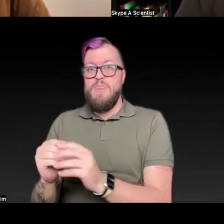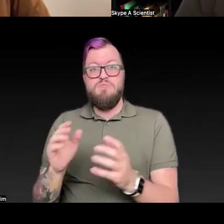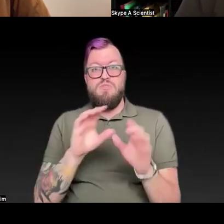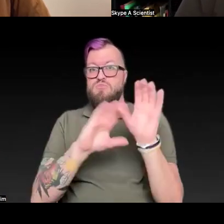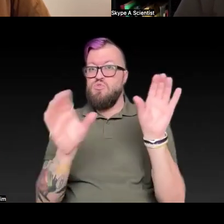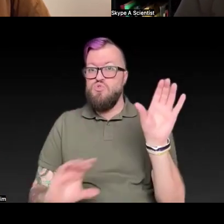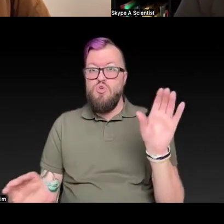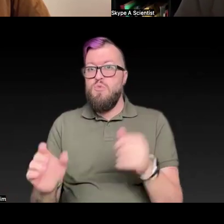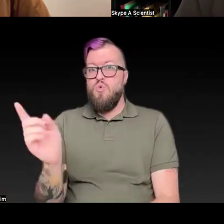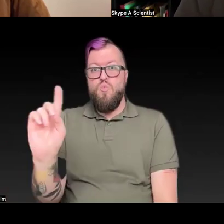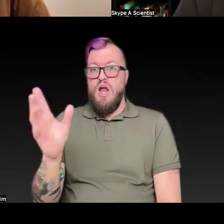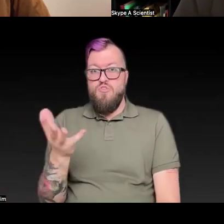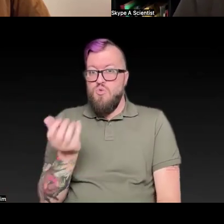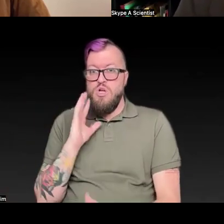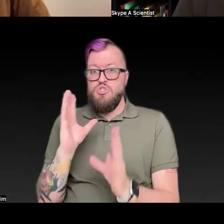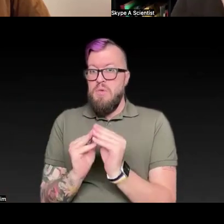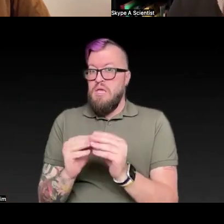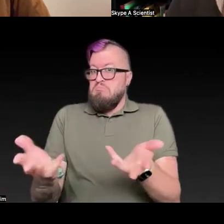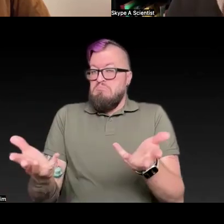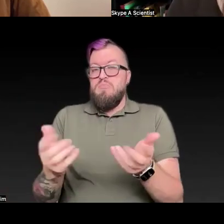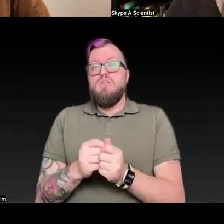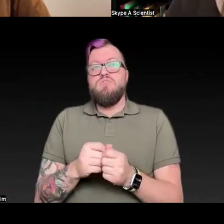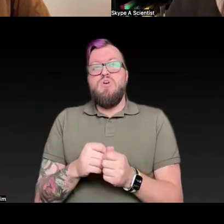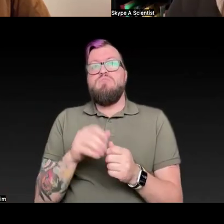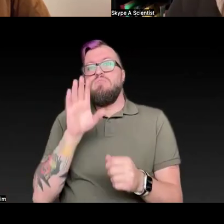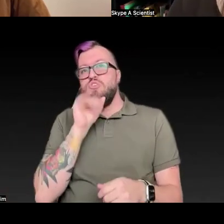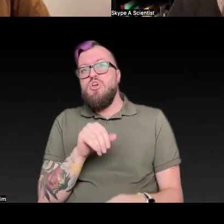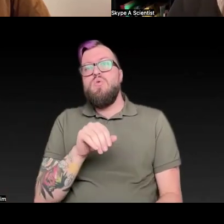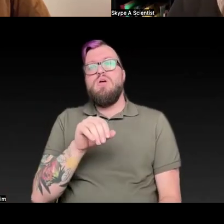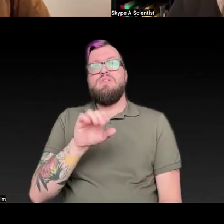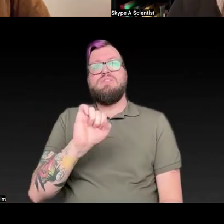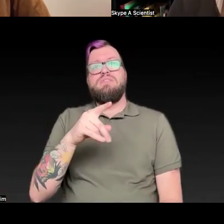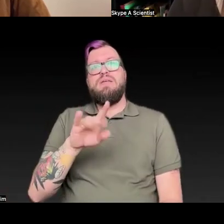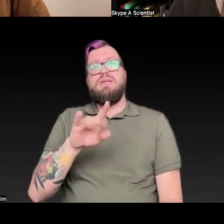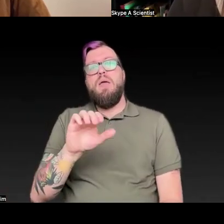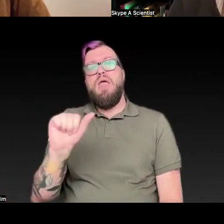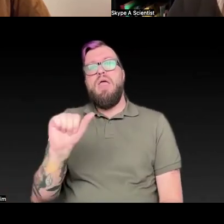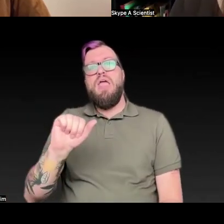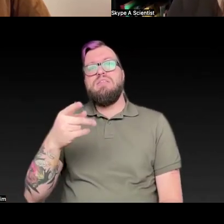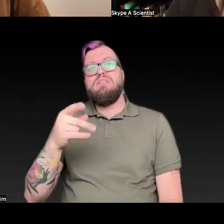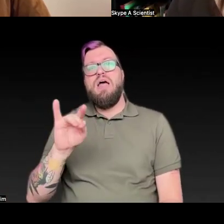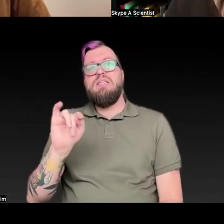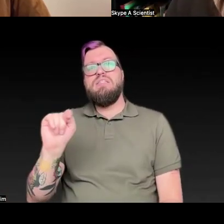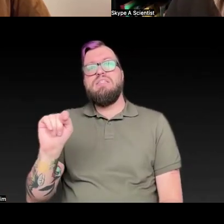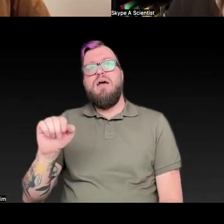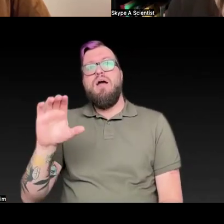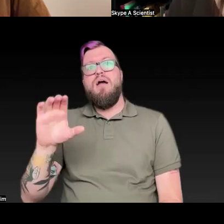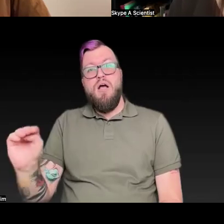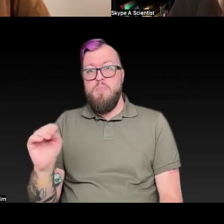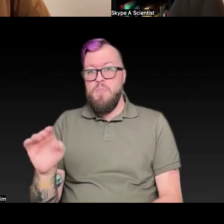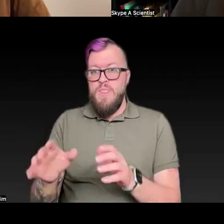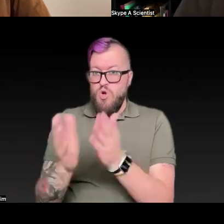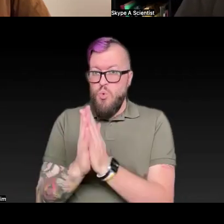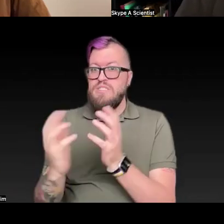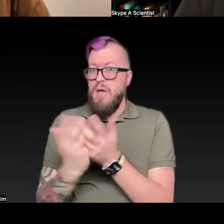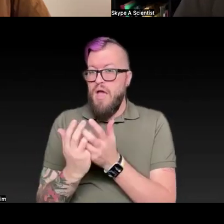Zoom or wherever it is that you like to meet most. So feel free to go to skypeascientist.com, request a match, and tell your colleagues that we